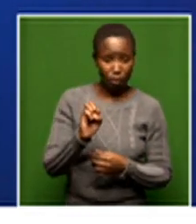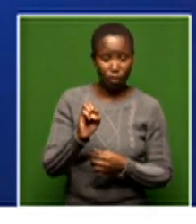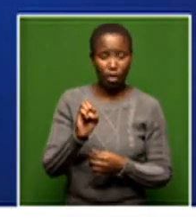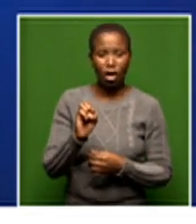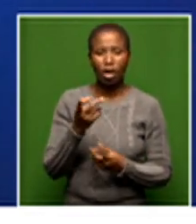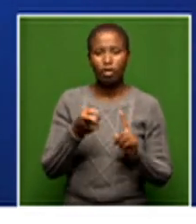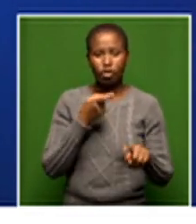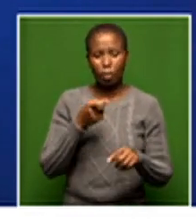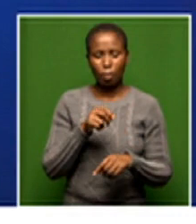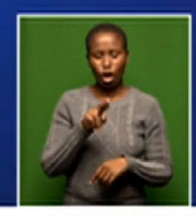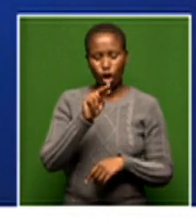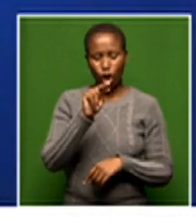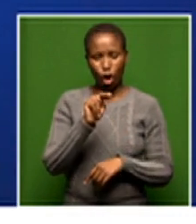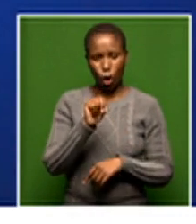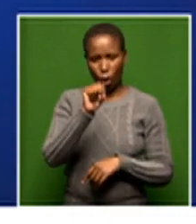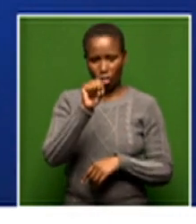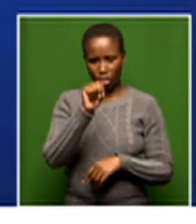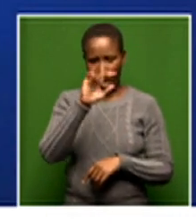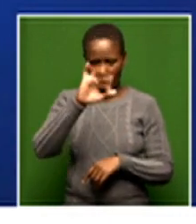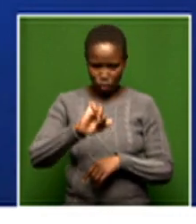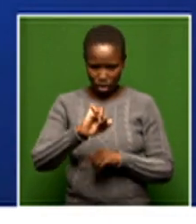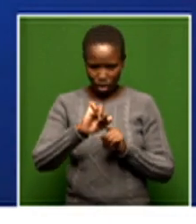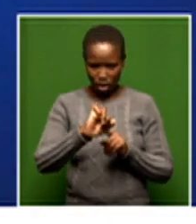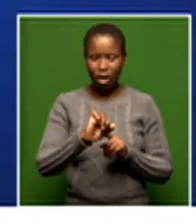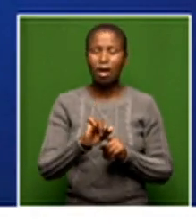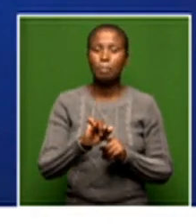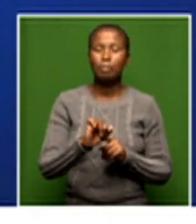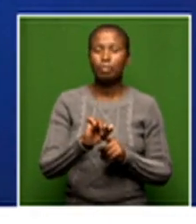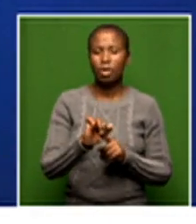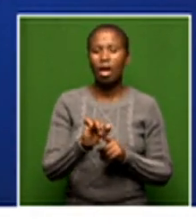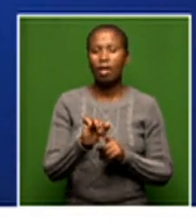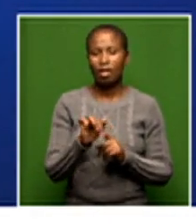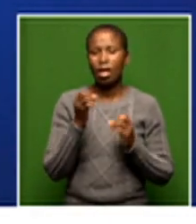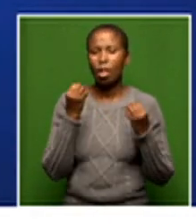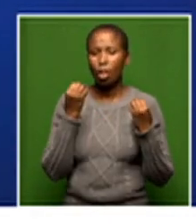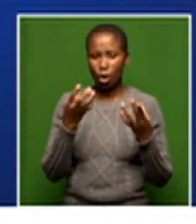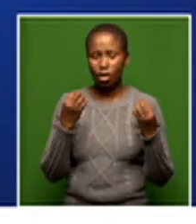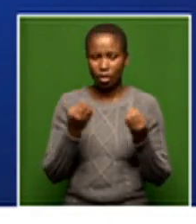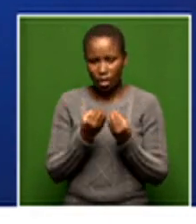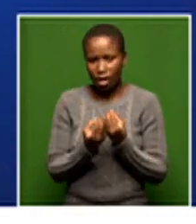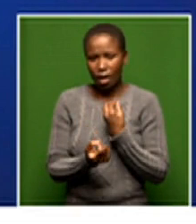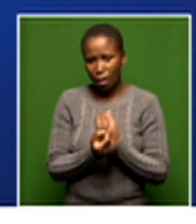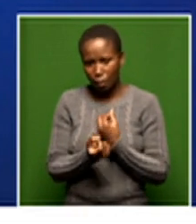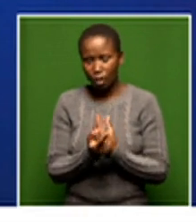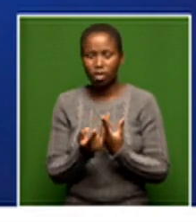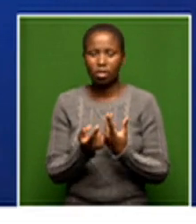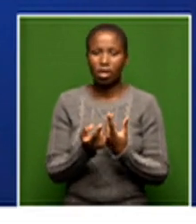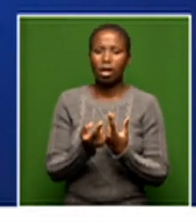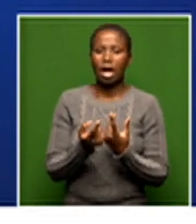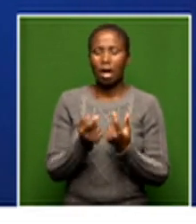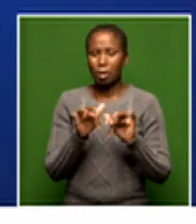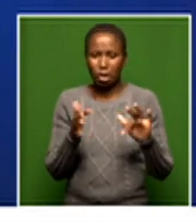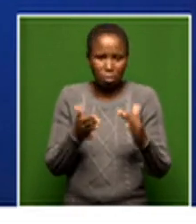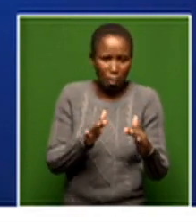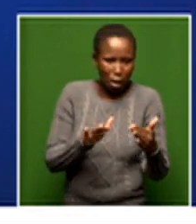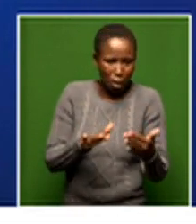North Africa at the beginning of the pandemic, you had quite a lot of deaths at the time with the high case fatality at the time.